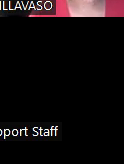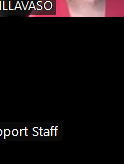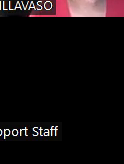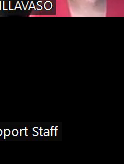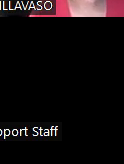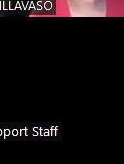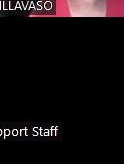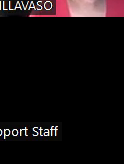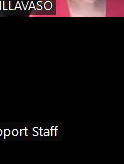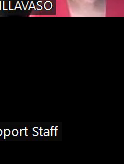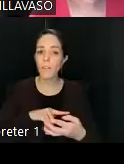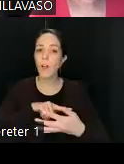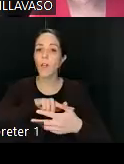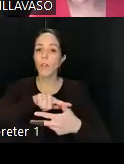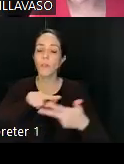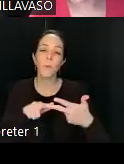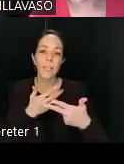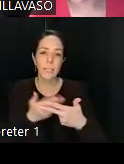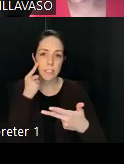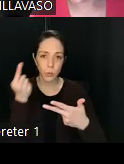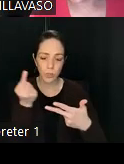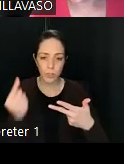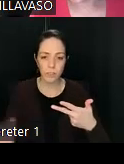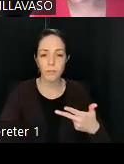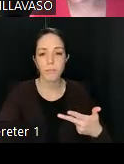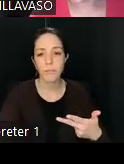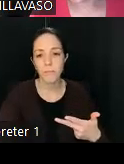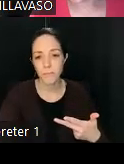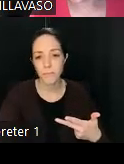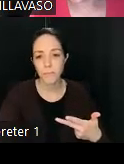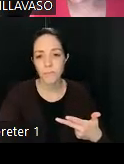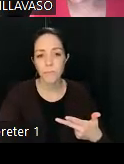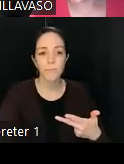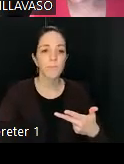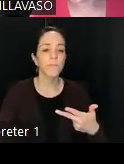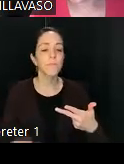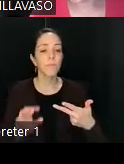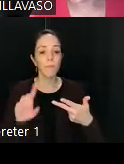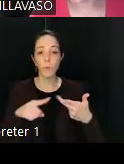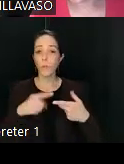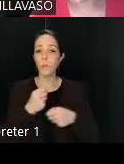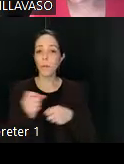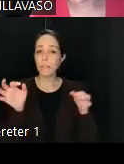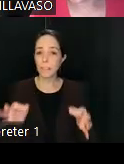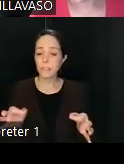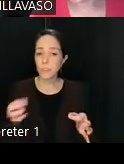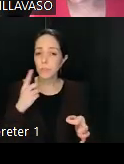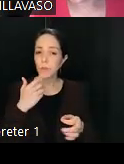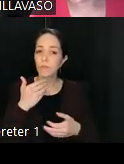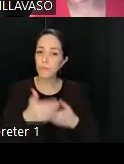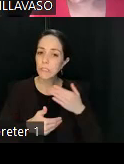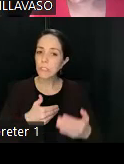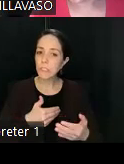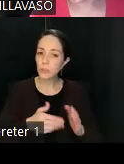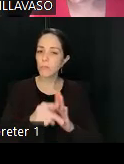Subsection one, when making decisions about procedures, protocols, or